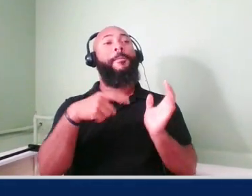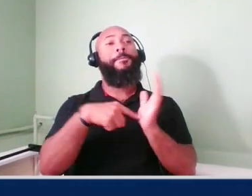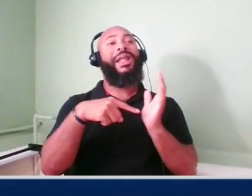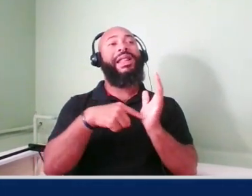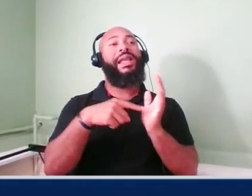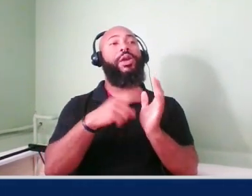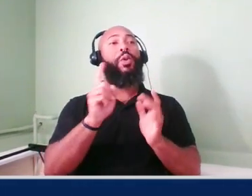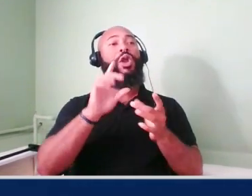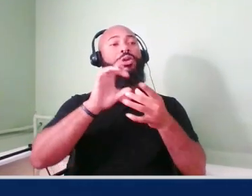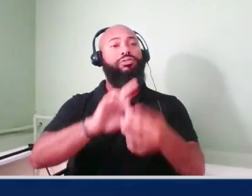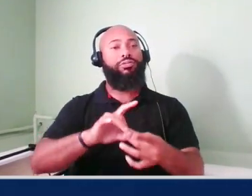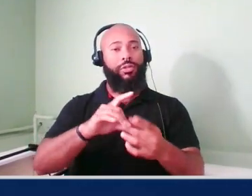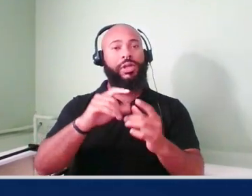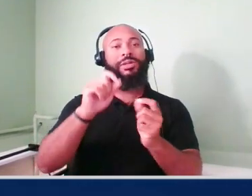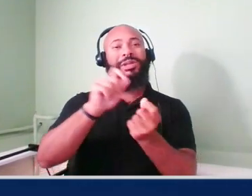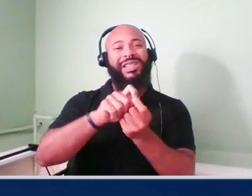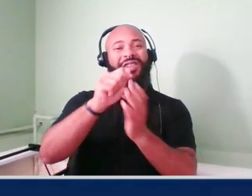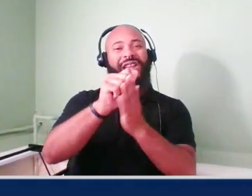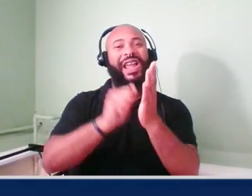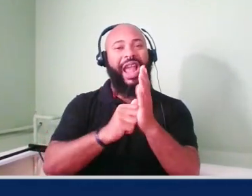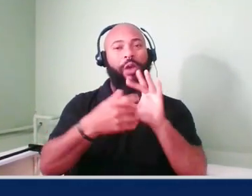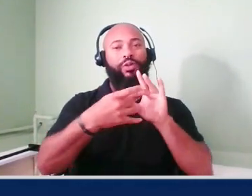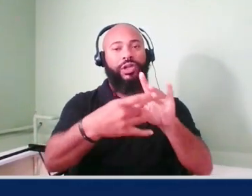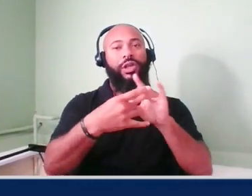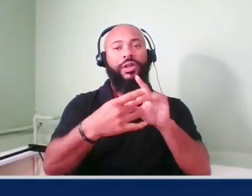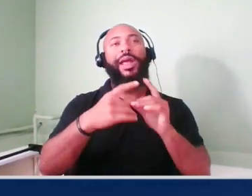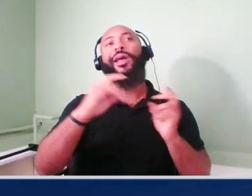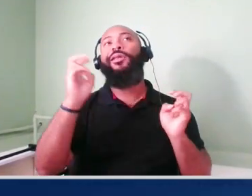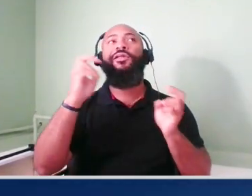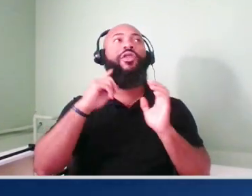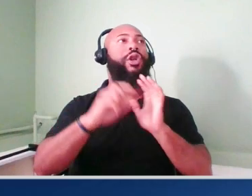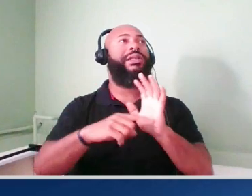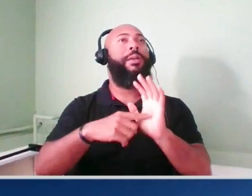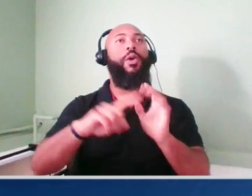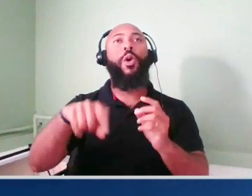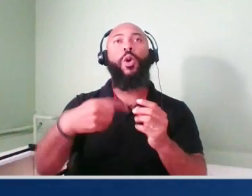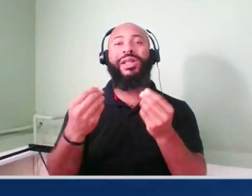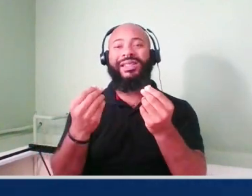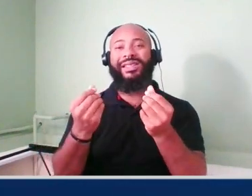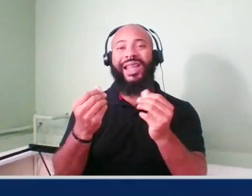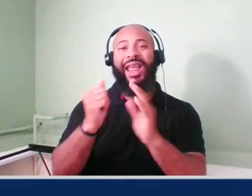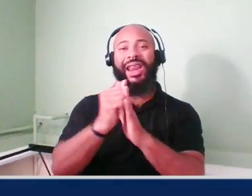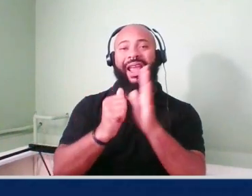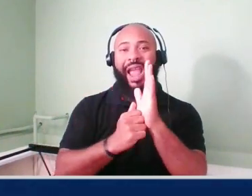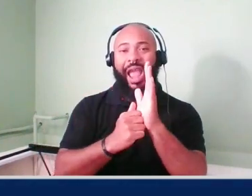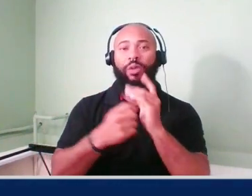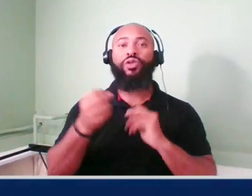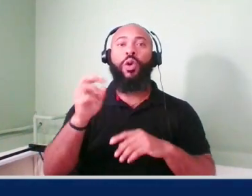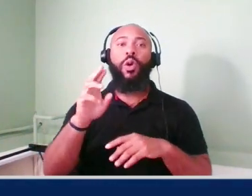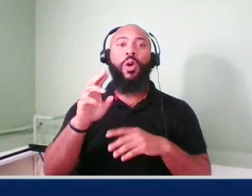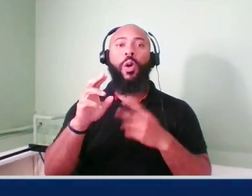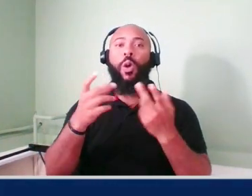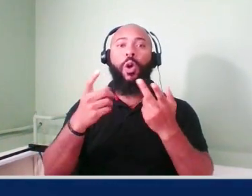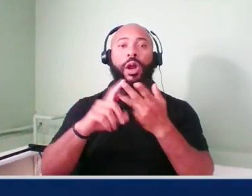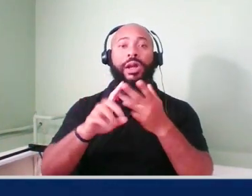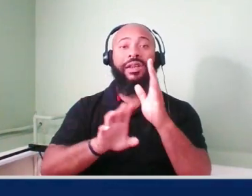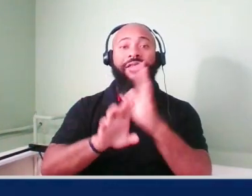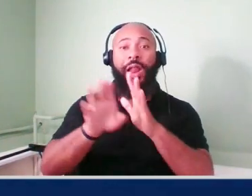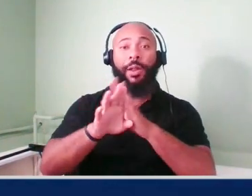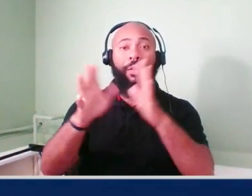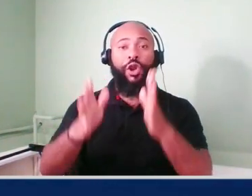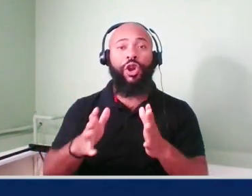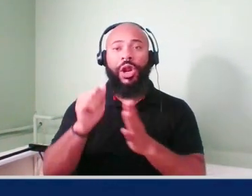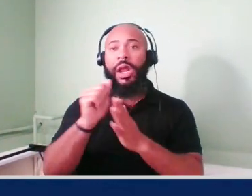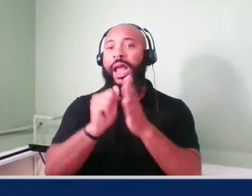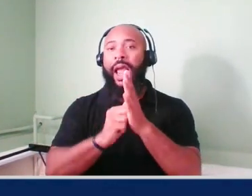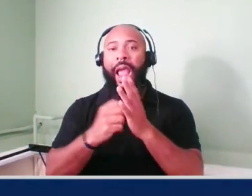accounts that only deals with, let's say, sandbox accounts, right? As opposed to a developer account or a production account as well. So that's the most basic one. There are